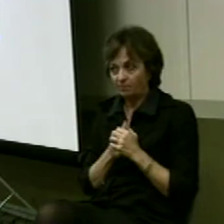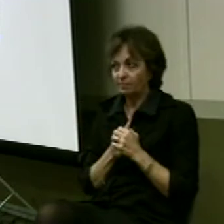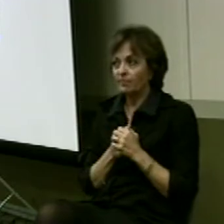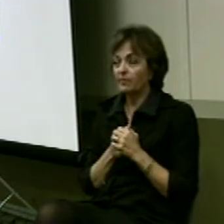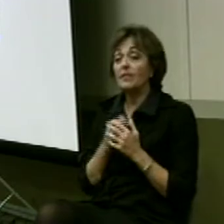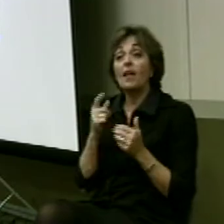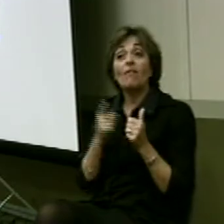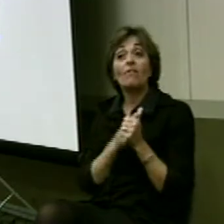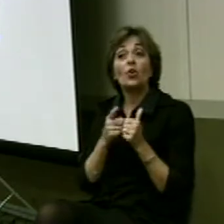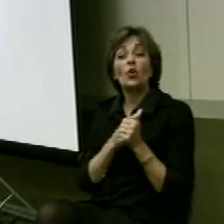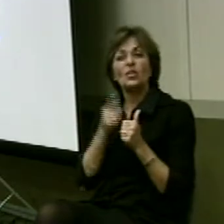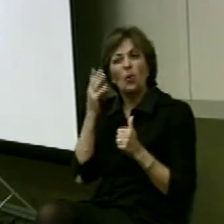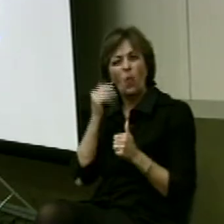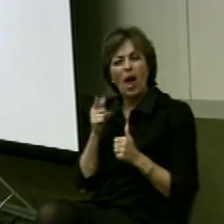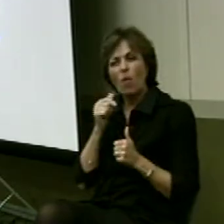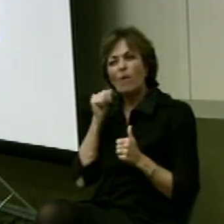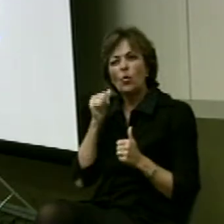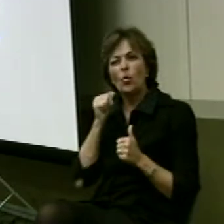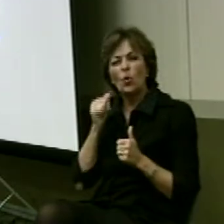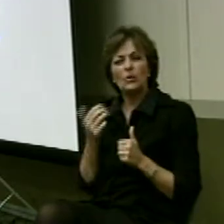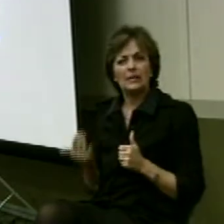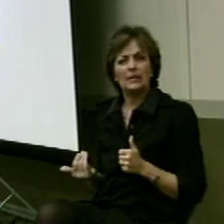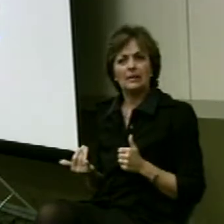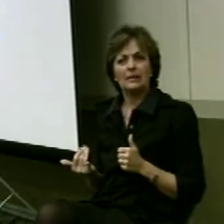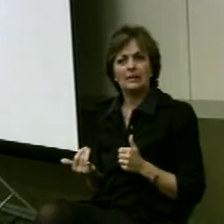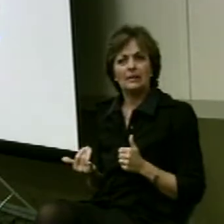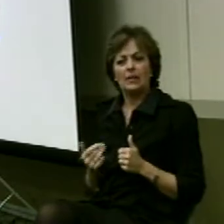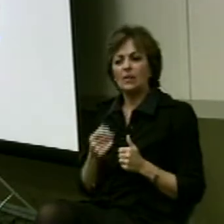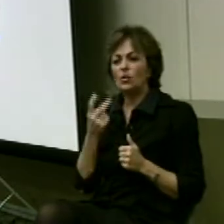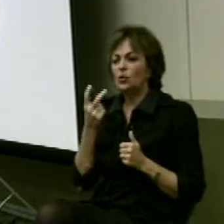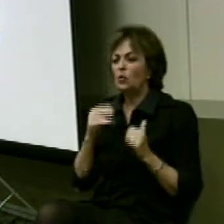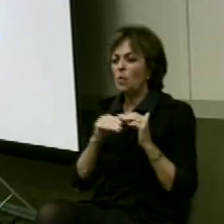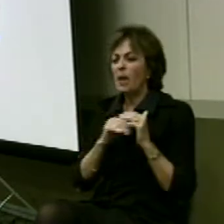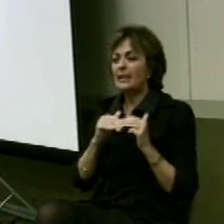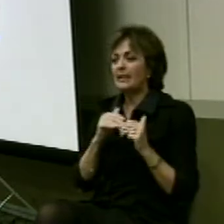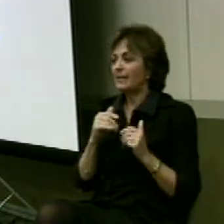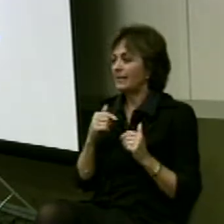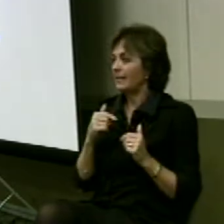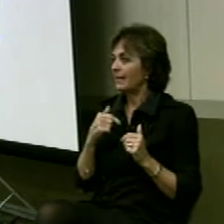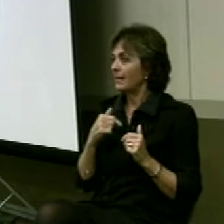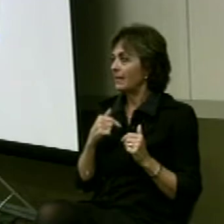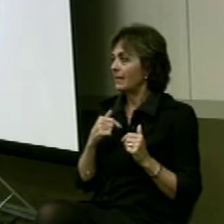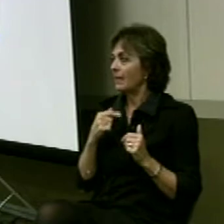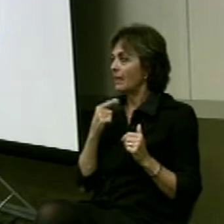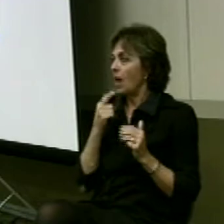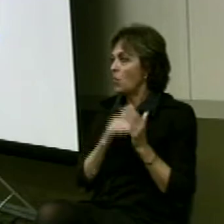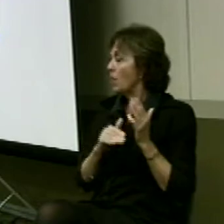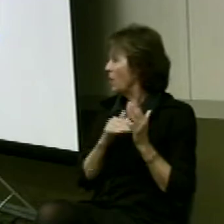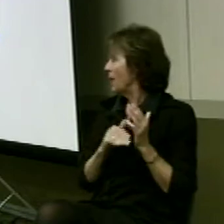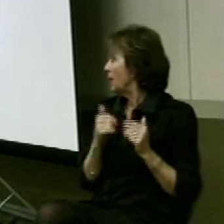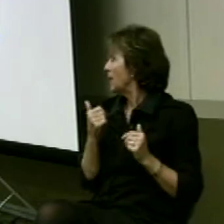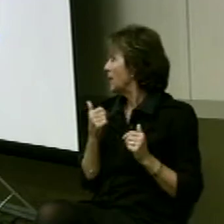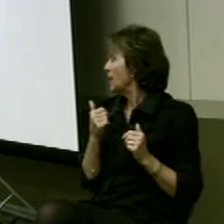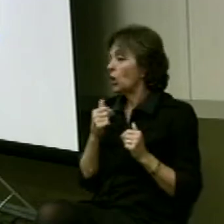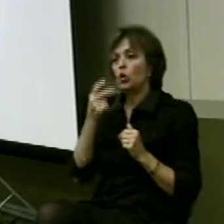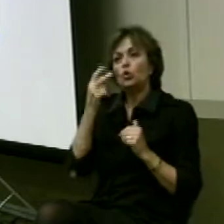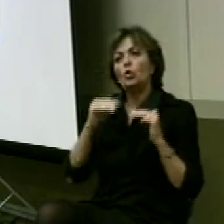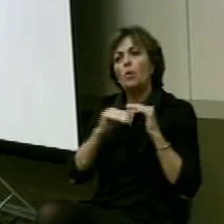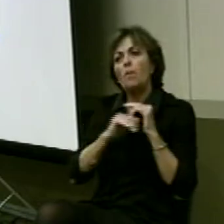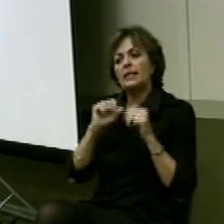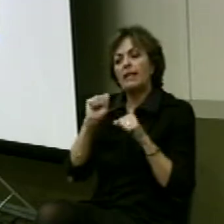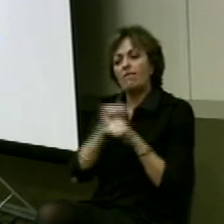Well, how do you do that? Okay. First of all, why was he refusing? The two basic, I'm repeating what I've learned